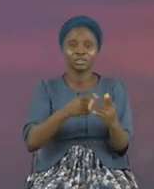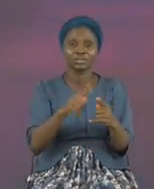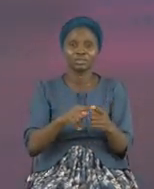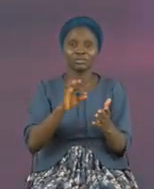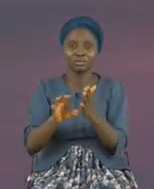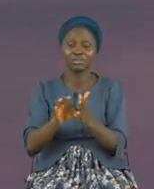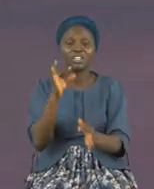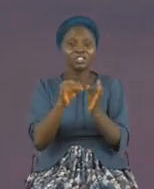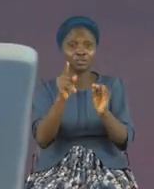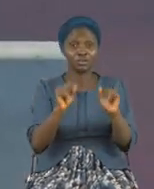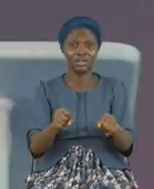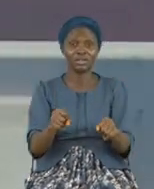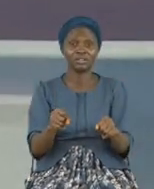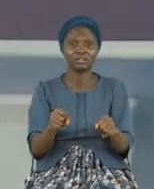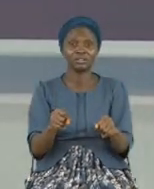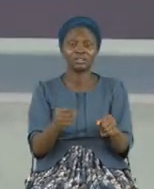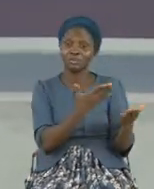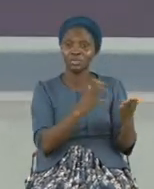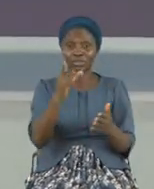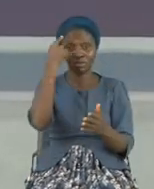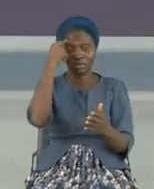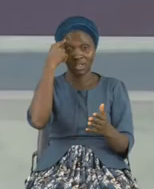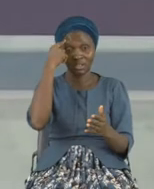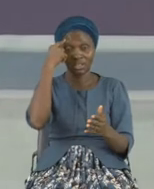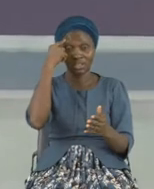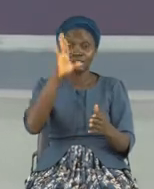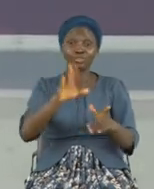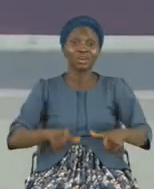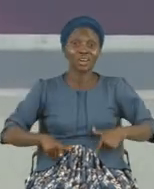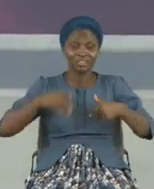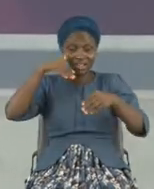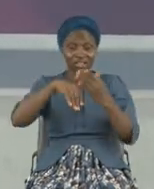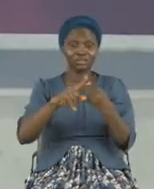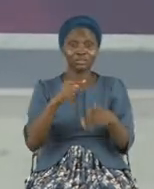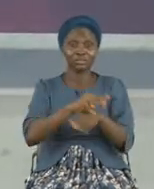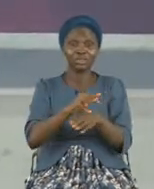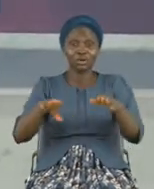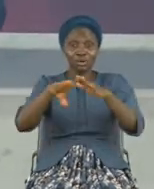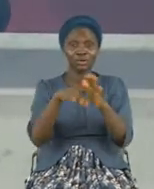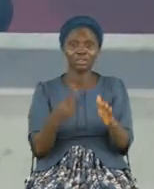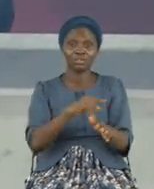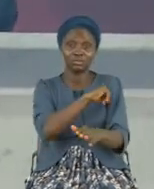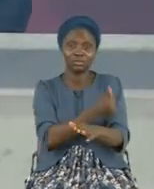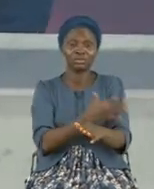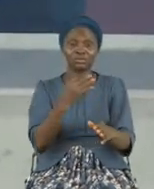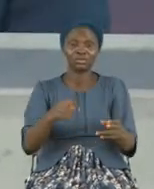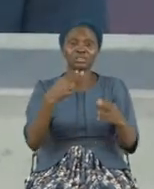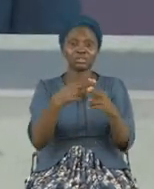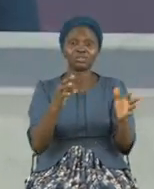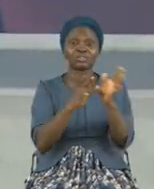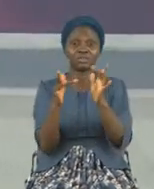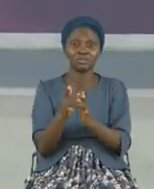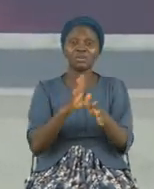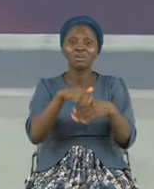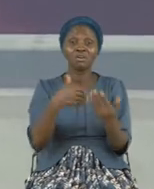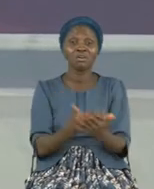and your heart and your life and your ministry under the authority of the name of Jesus, all the needs